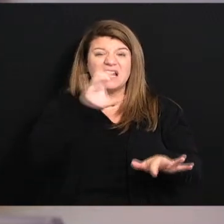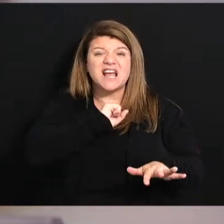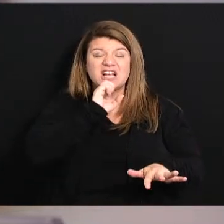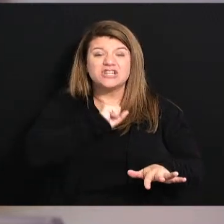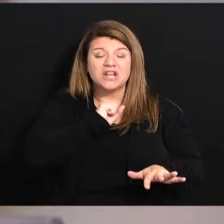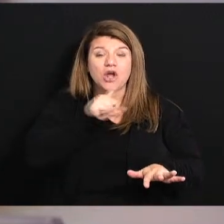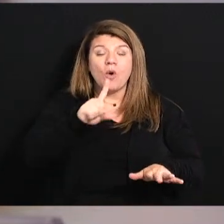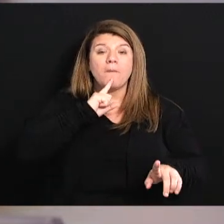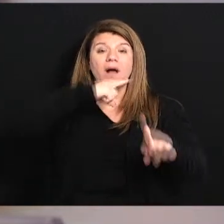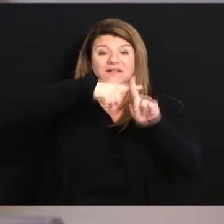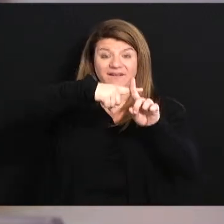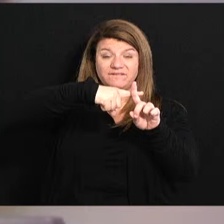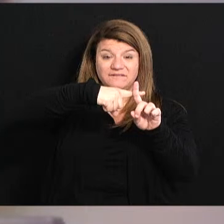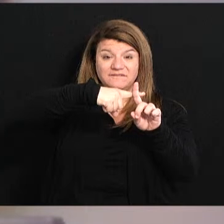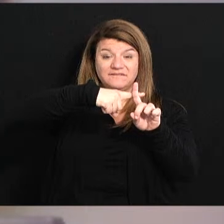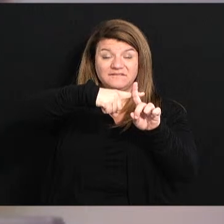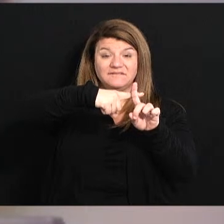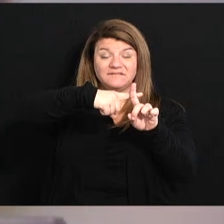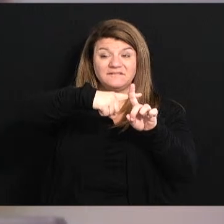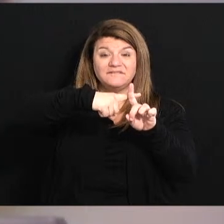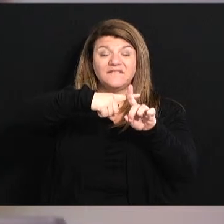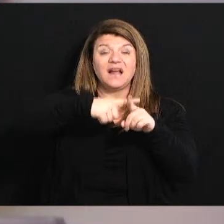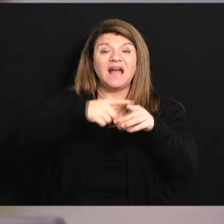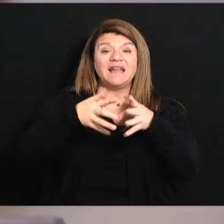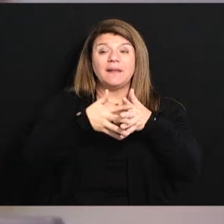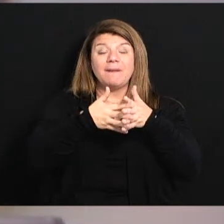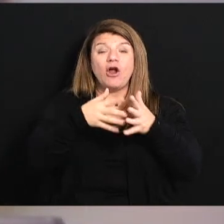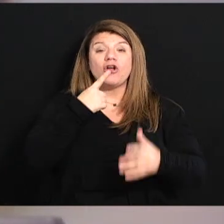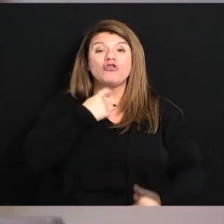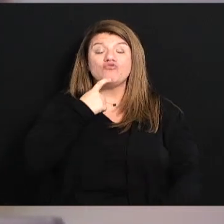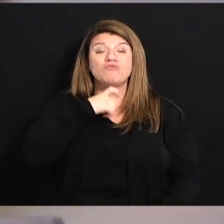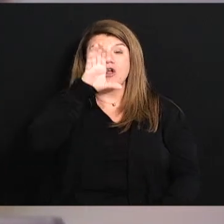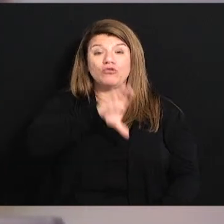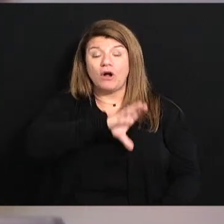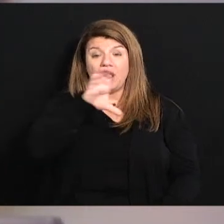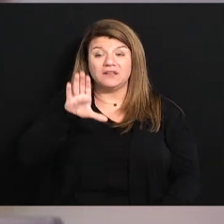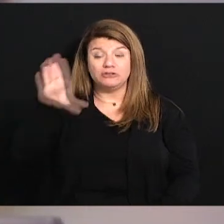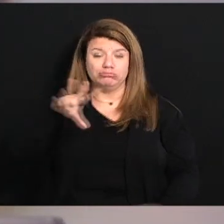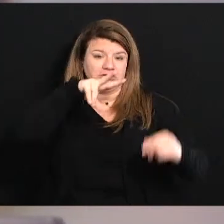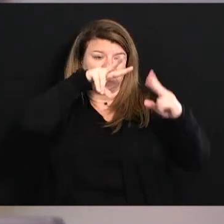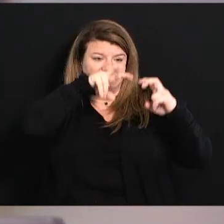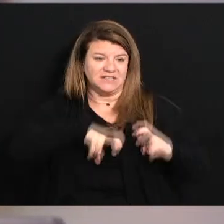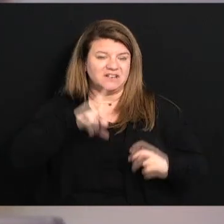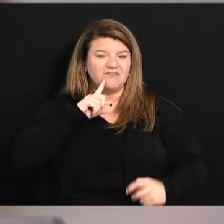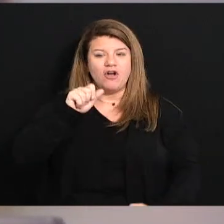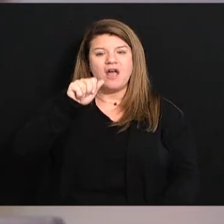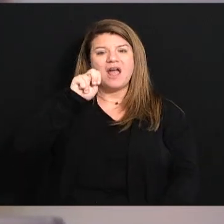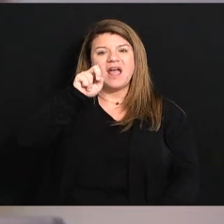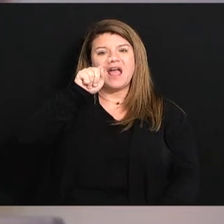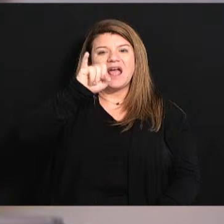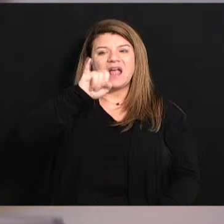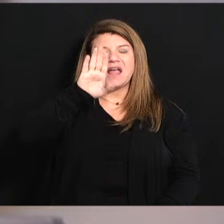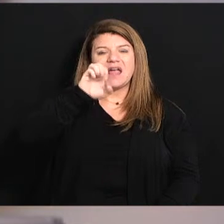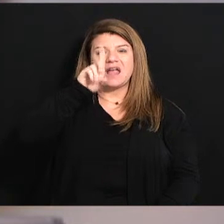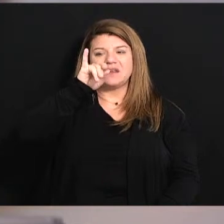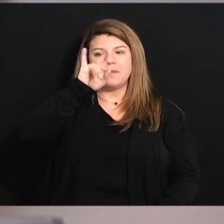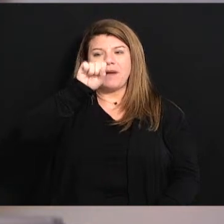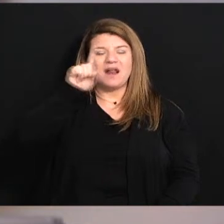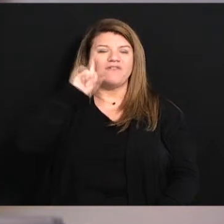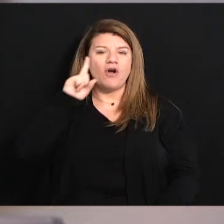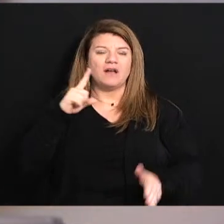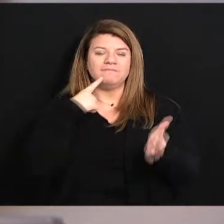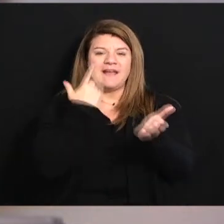were positive in the American Red Cross's assessment for antibodies, for evidence of immunity